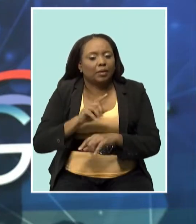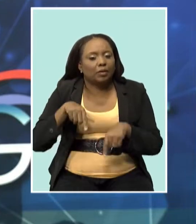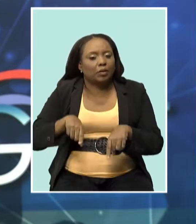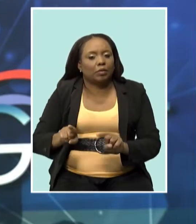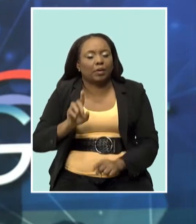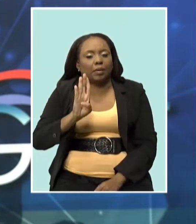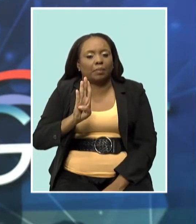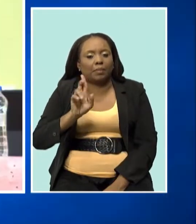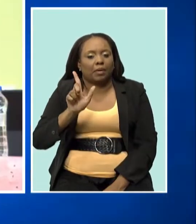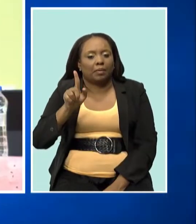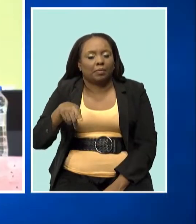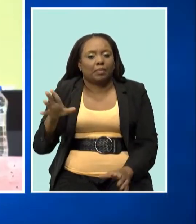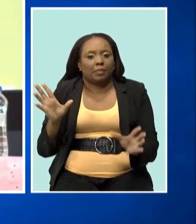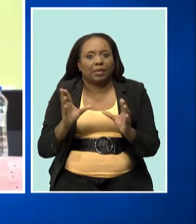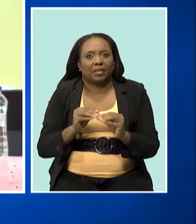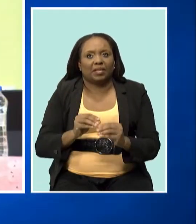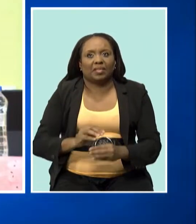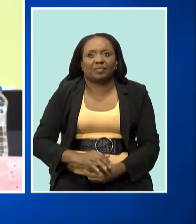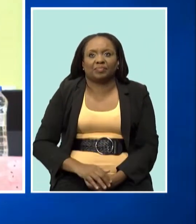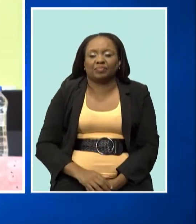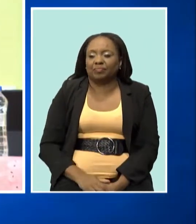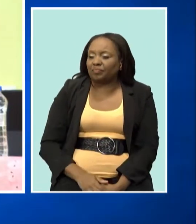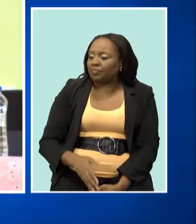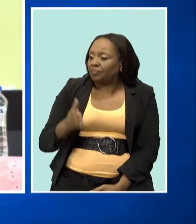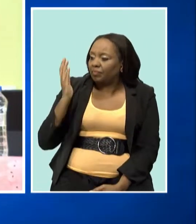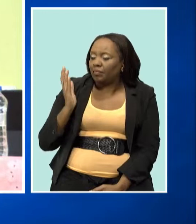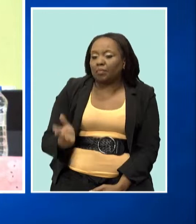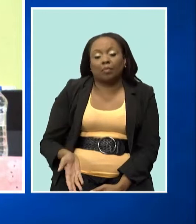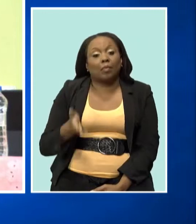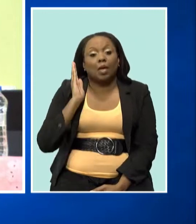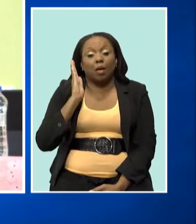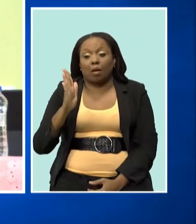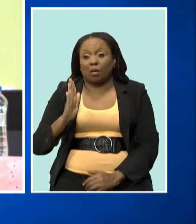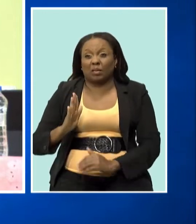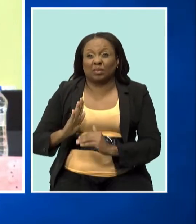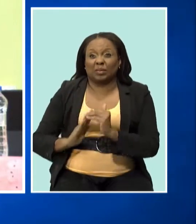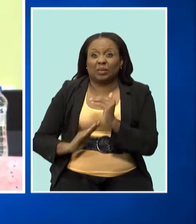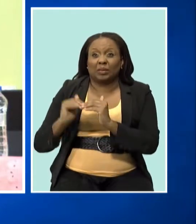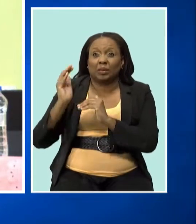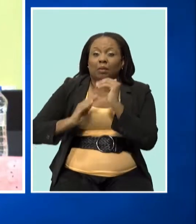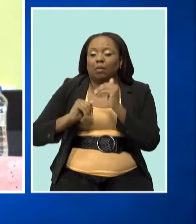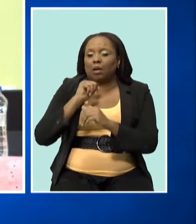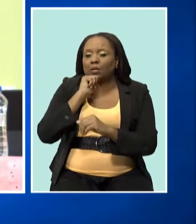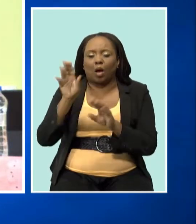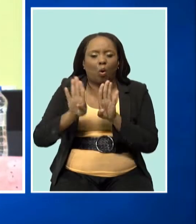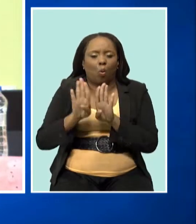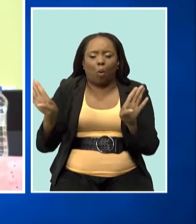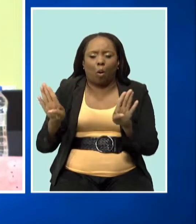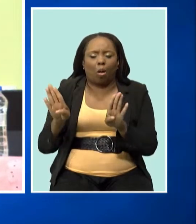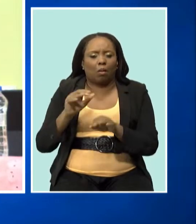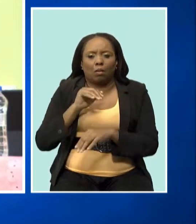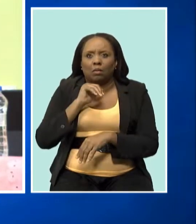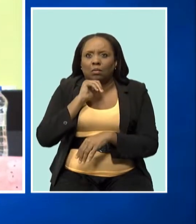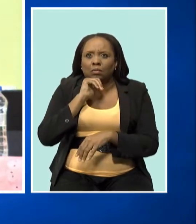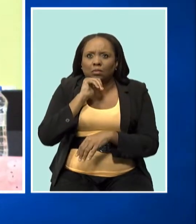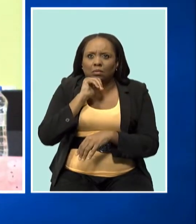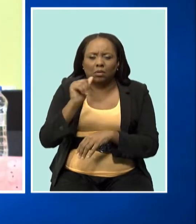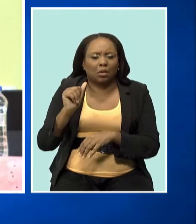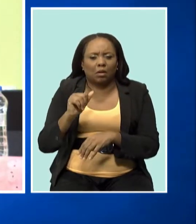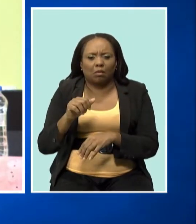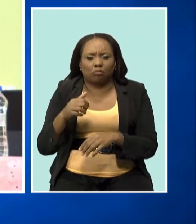all, about 500 students marched from Lower Broad Street to Queen's Park. Coordinator Sean Clark says the initiative has gone